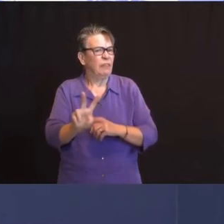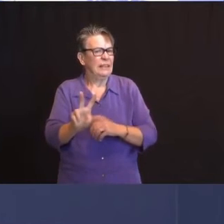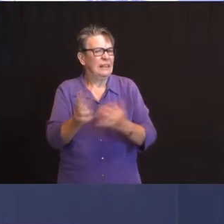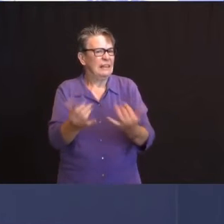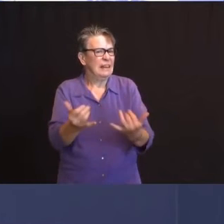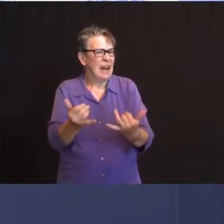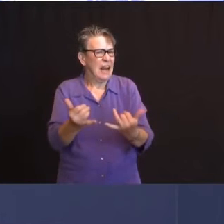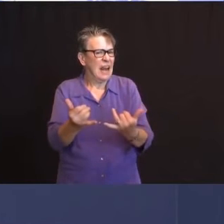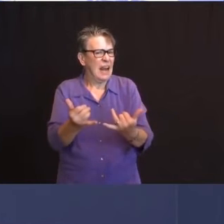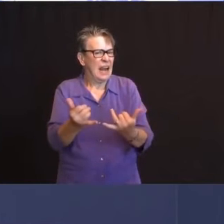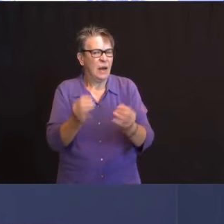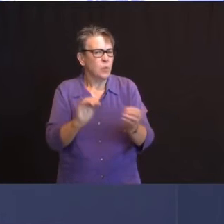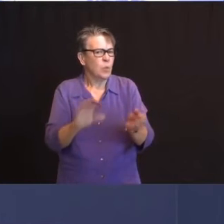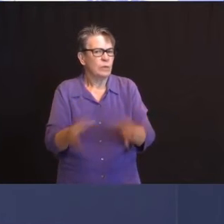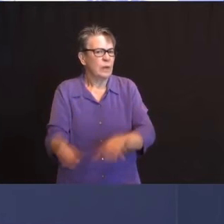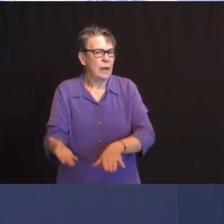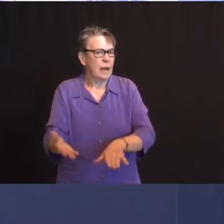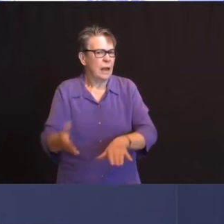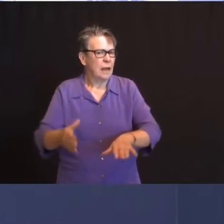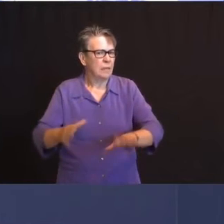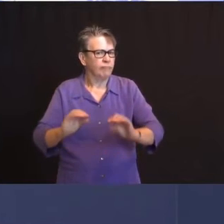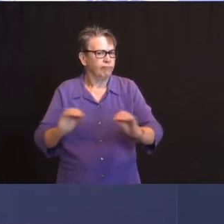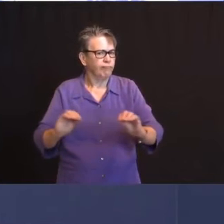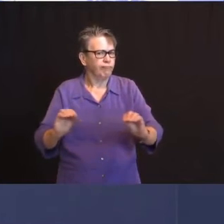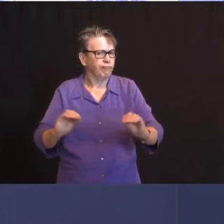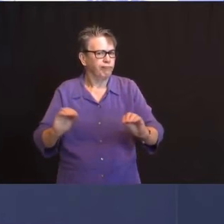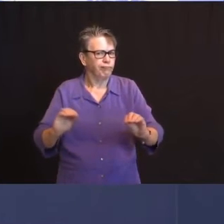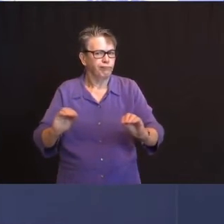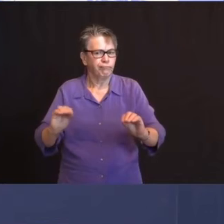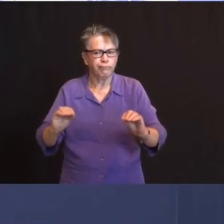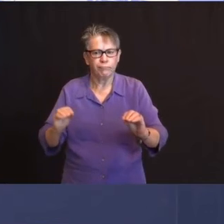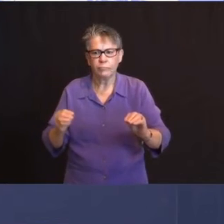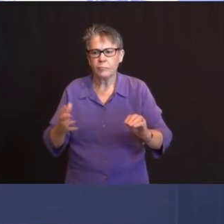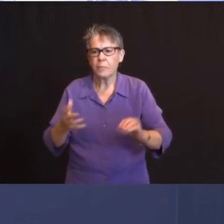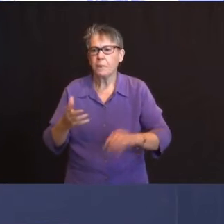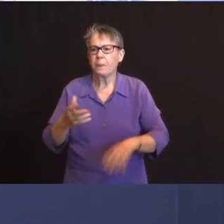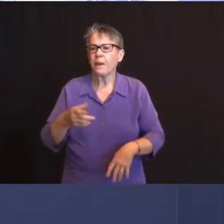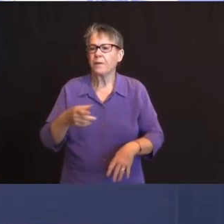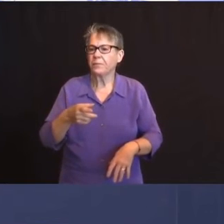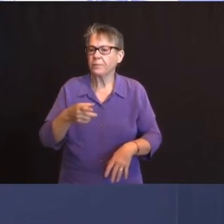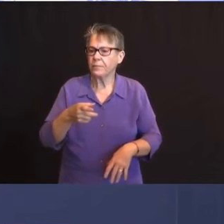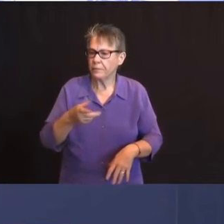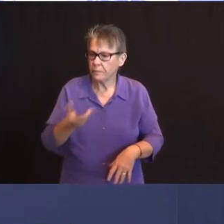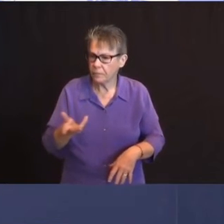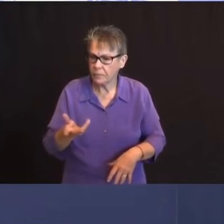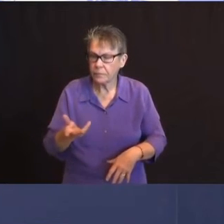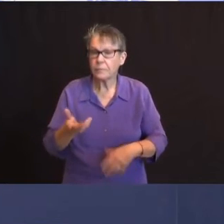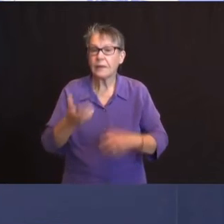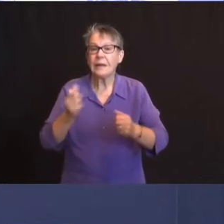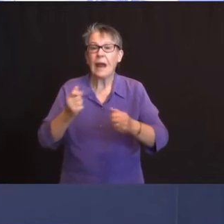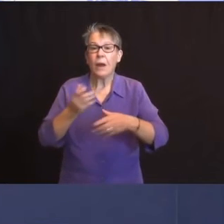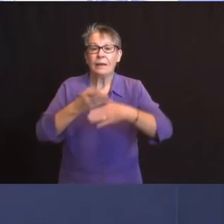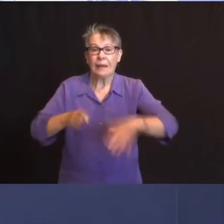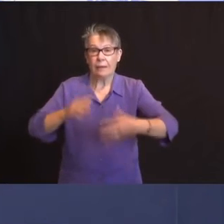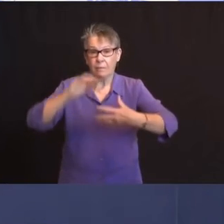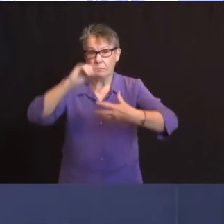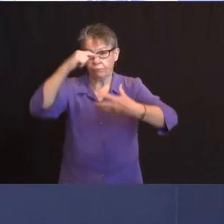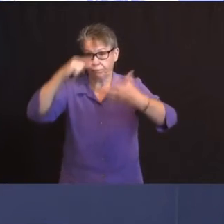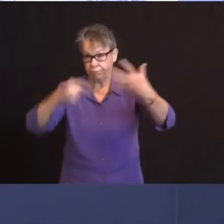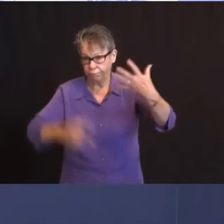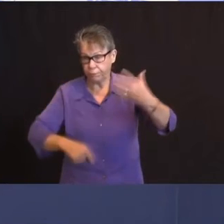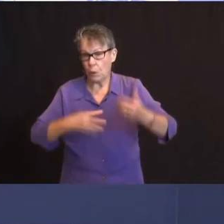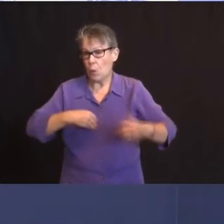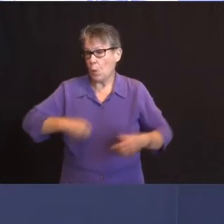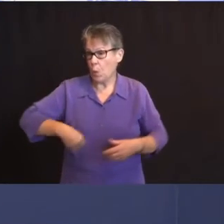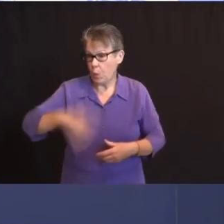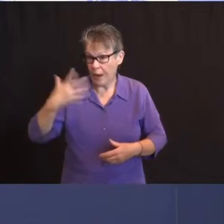The governor reviewed the new cases and deaths reported. In terms of death, the breakdown of deaths by race and ethnicity is as follows. White,